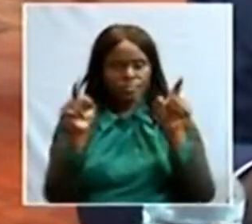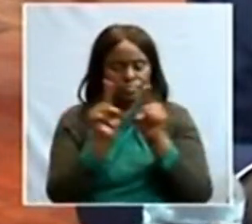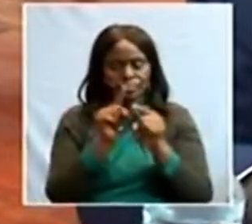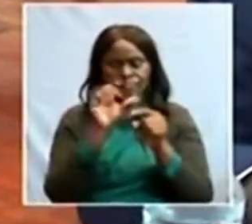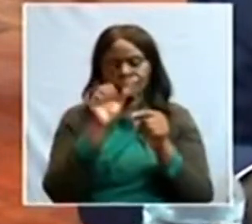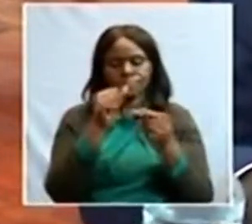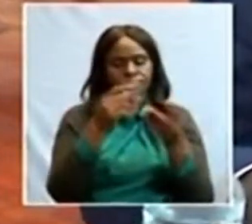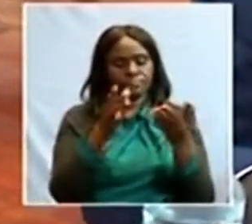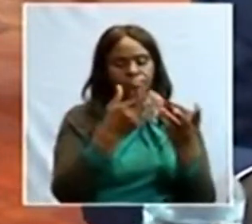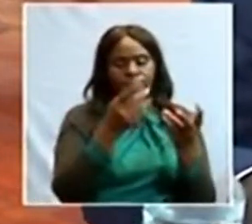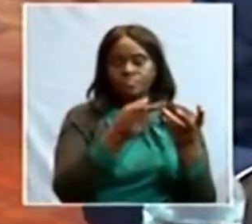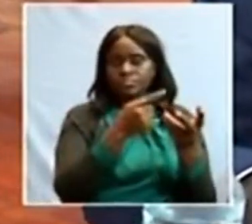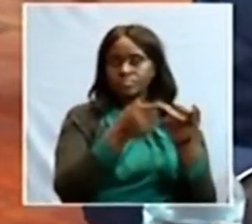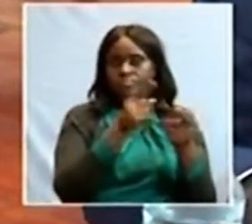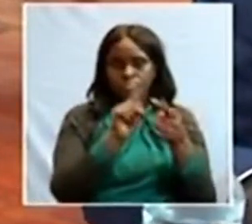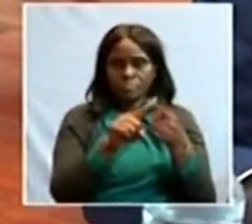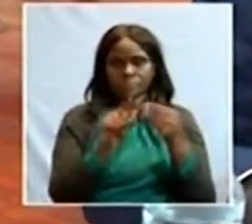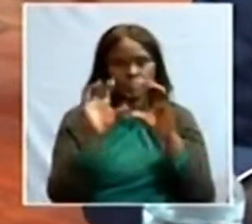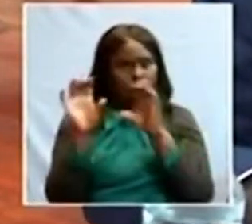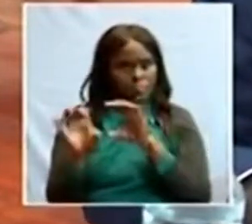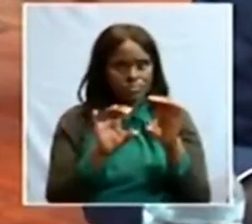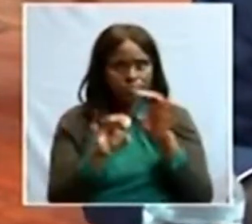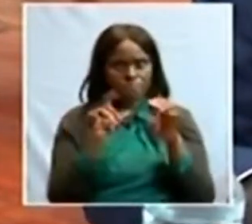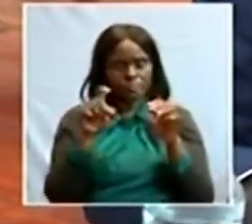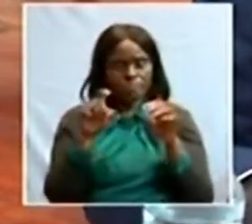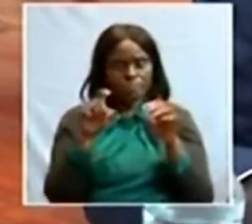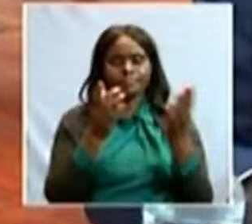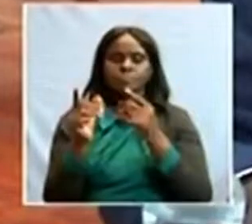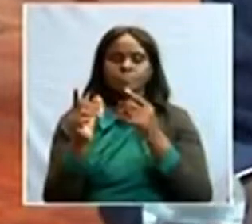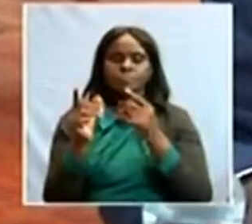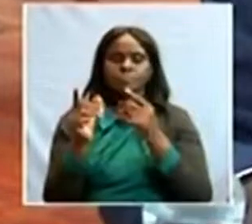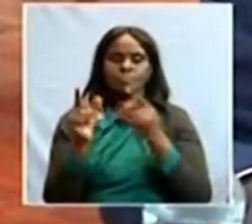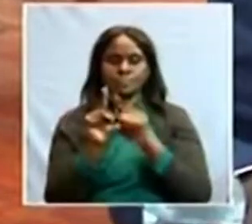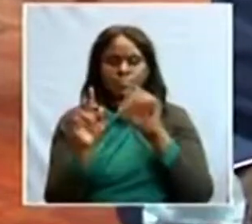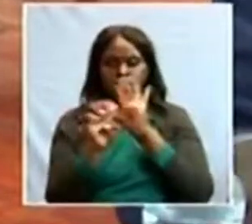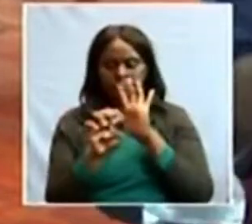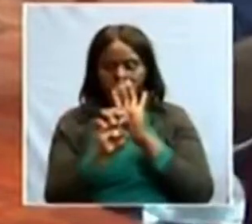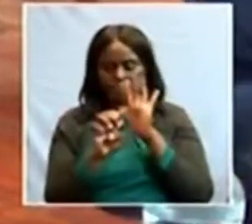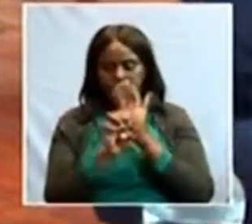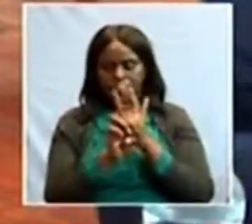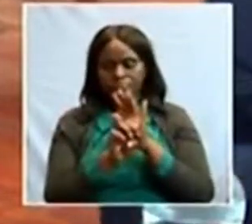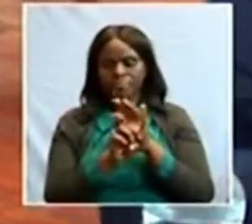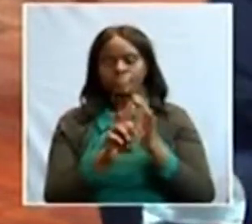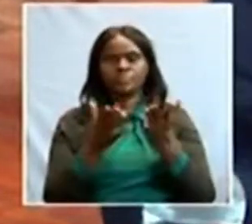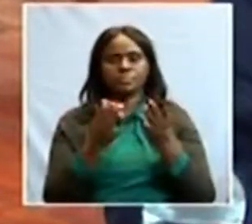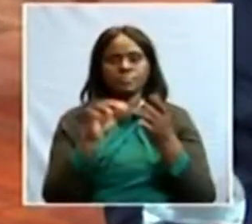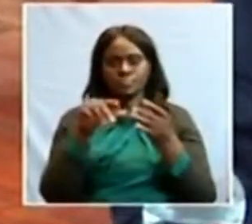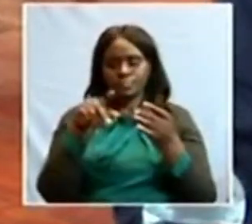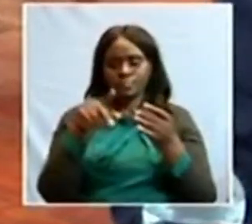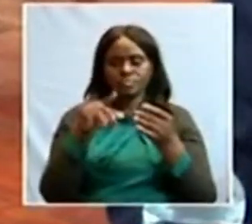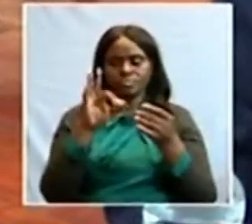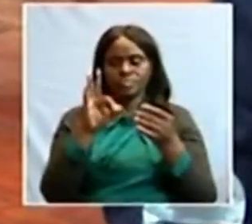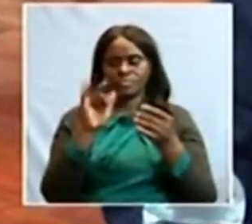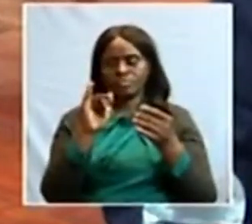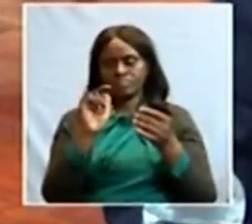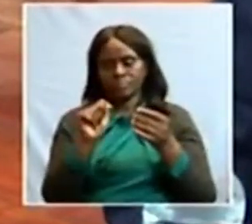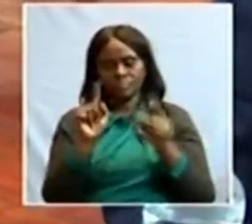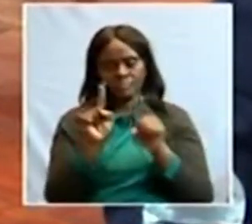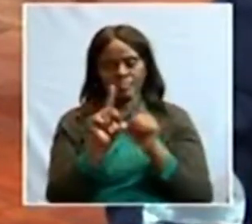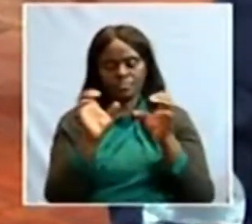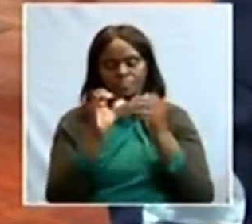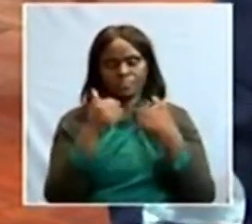spares and do other required services such as press-fitting. 2, the Council has